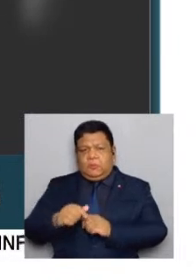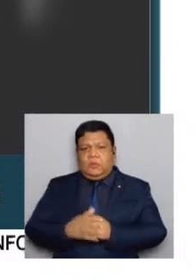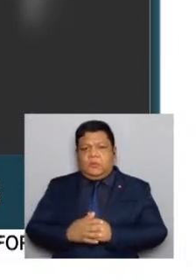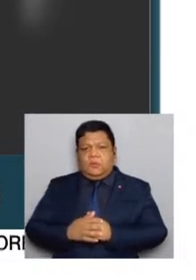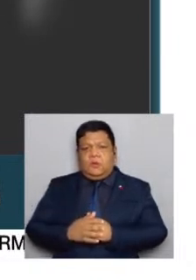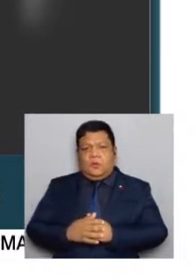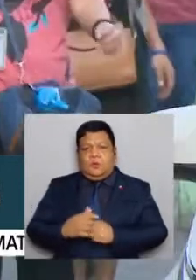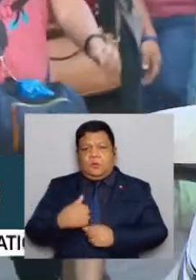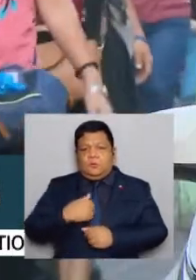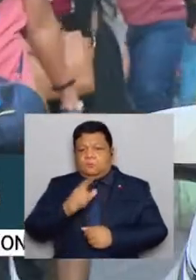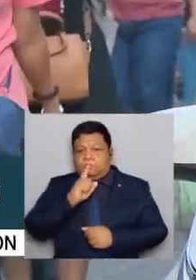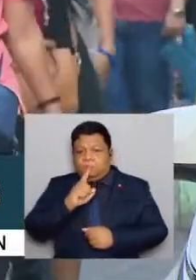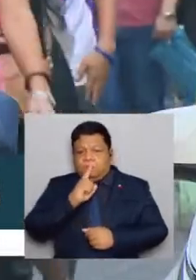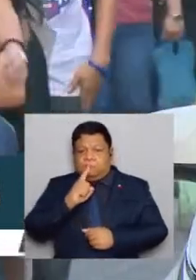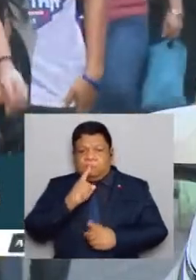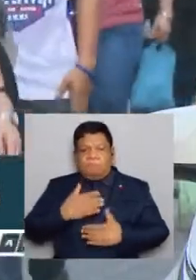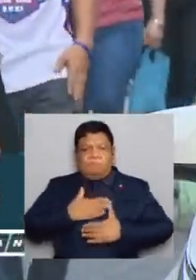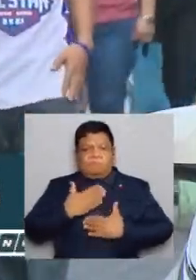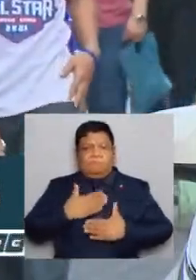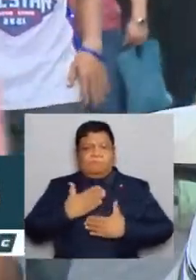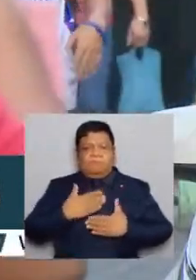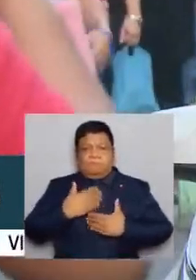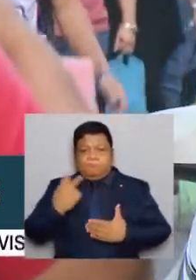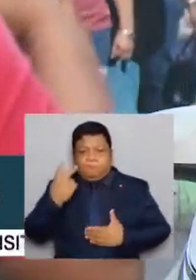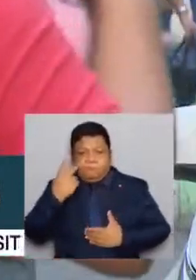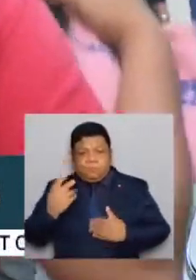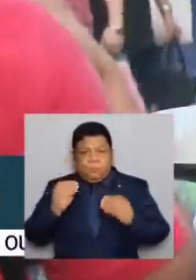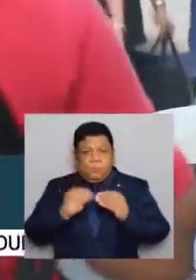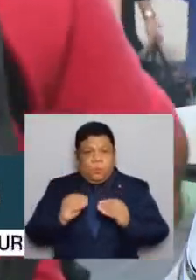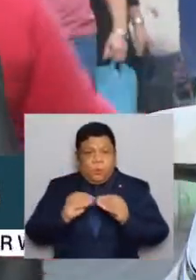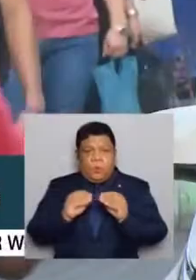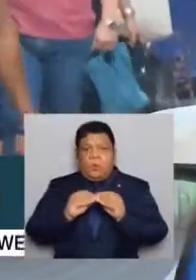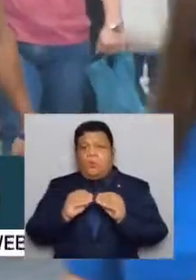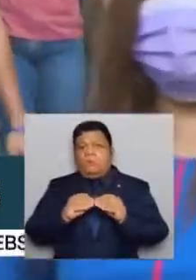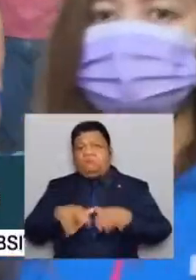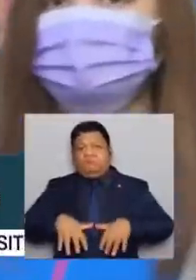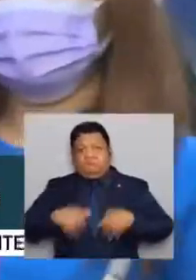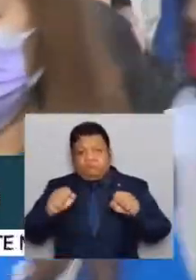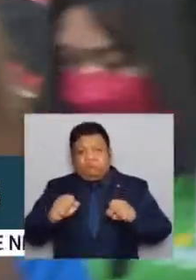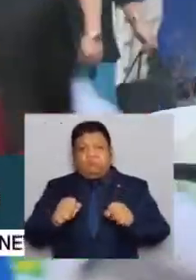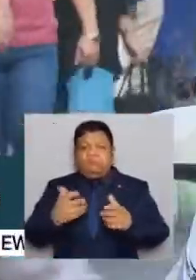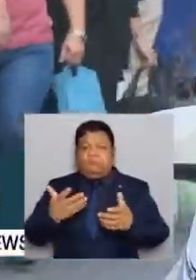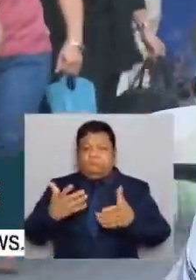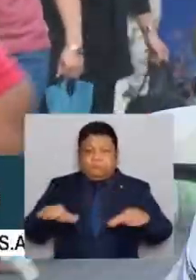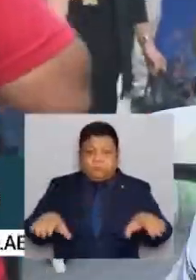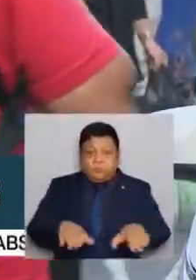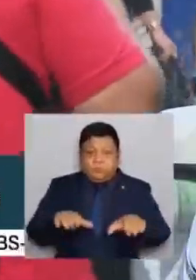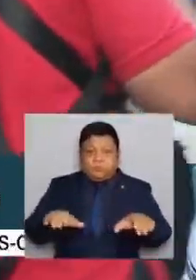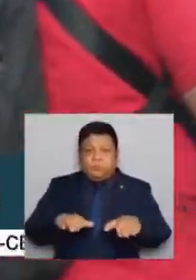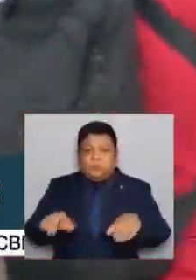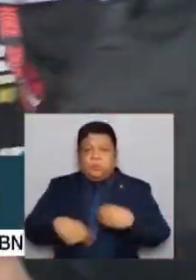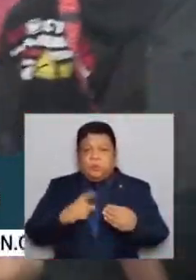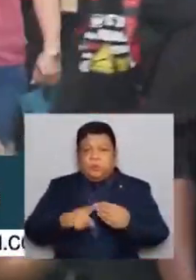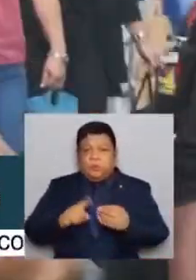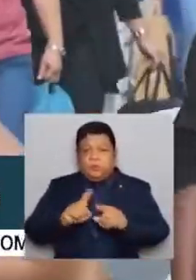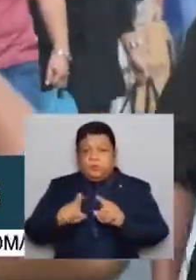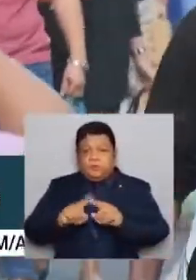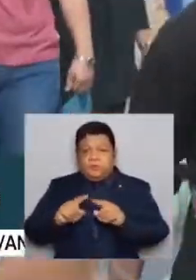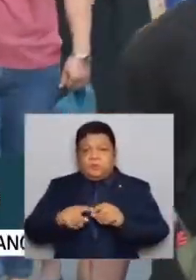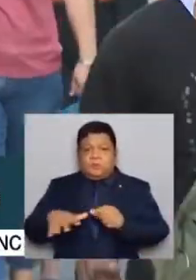am really delighted to see more and more taking on and taking action on these areas and